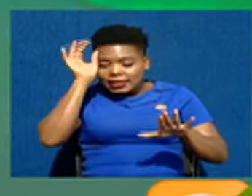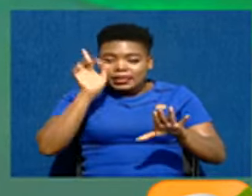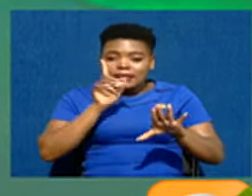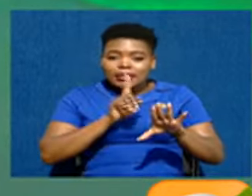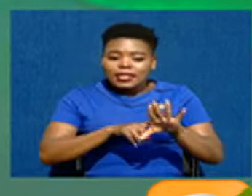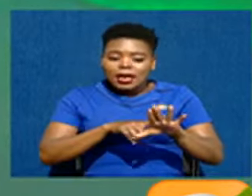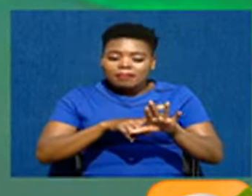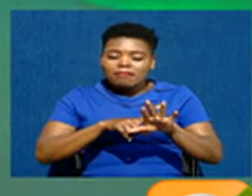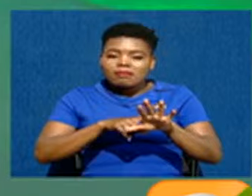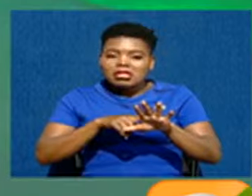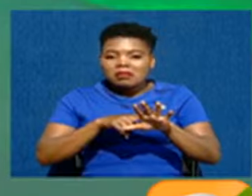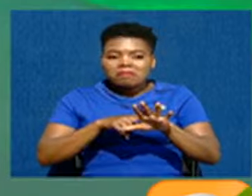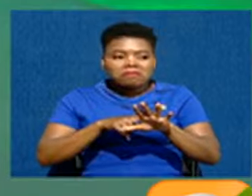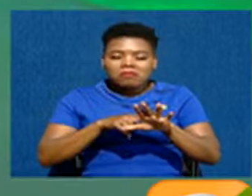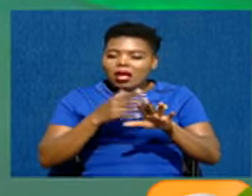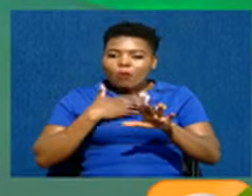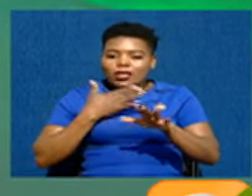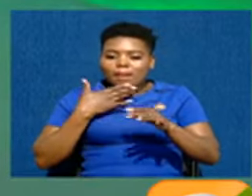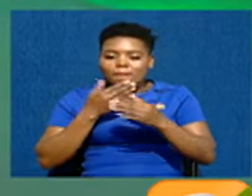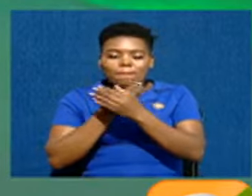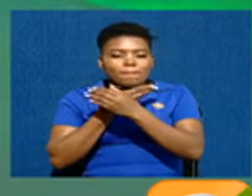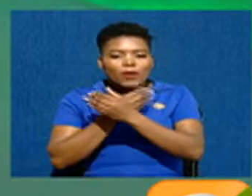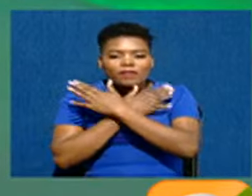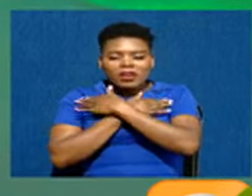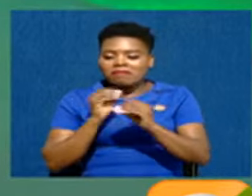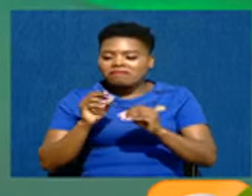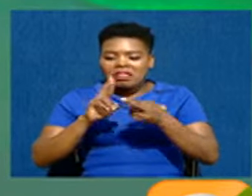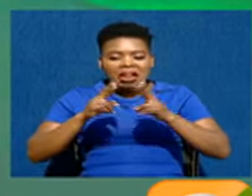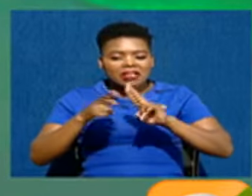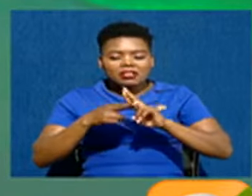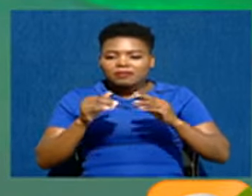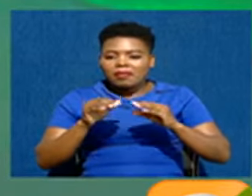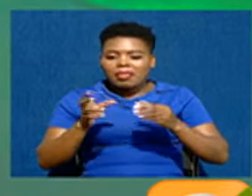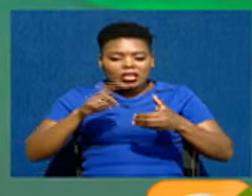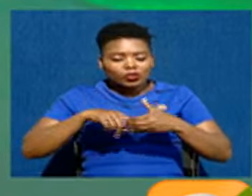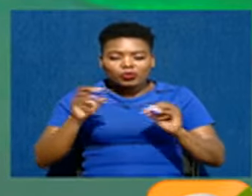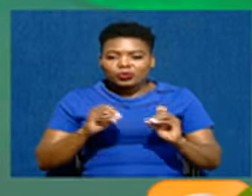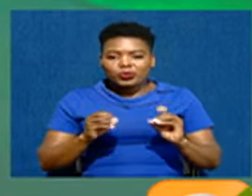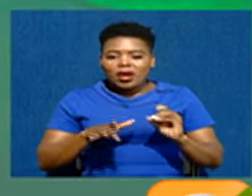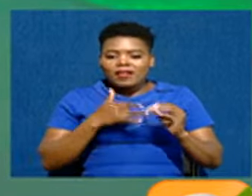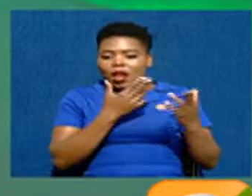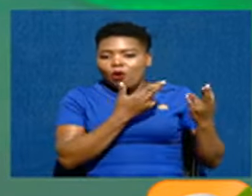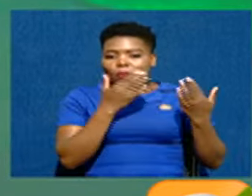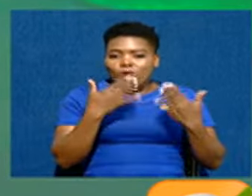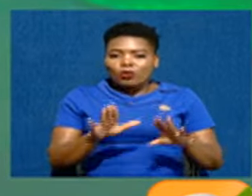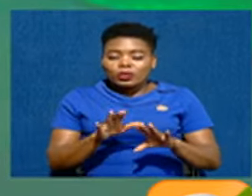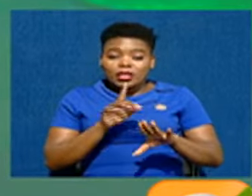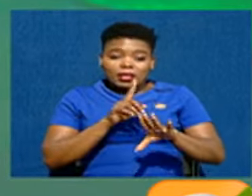relationship, I was hopeless. Mm-hmm. But I've realized that